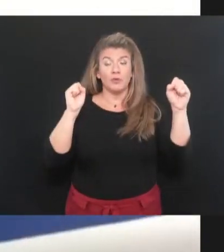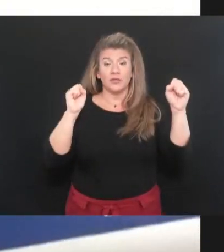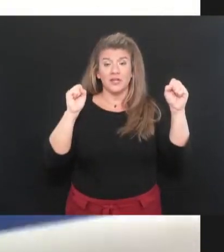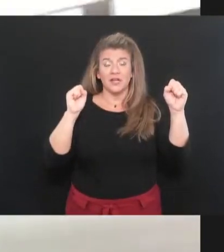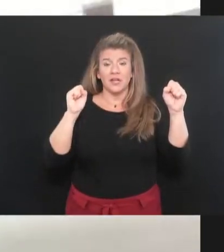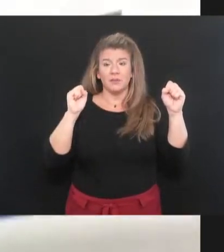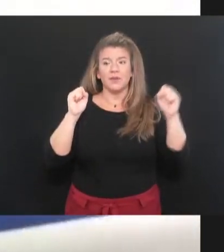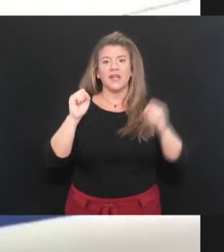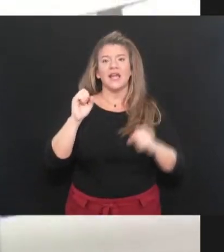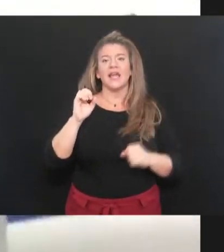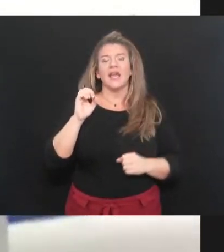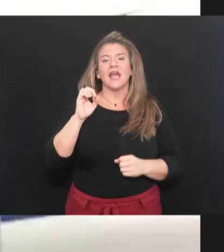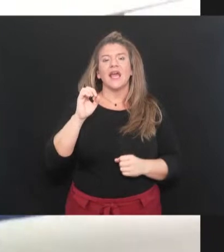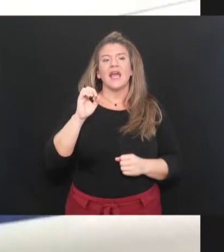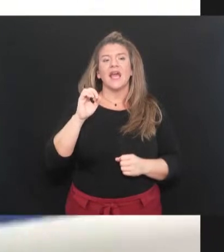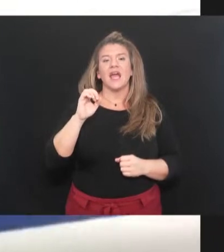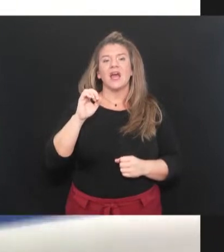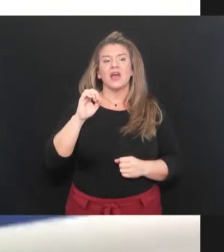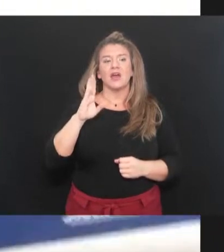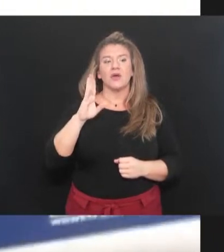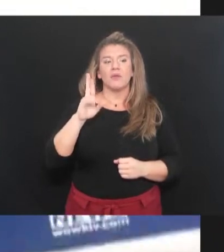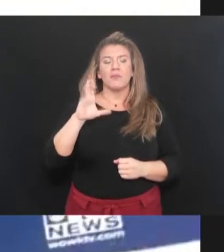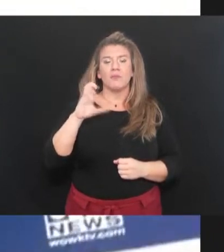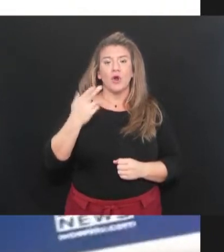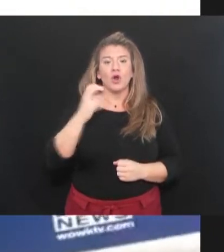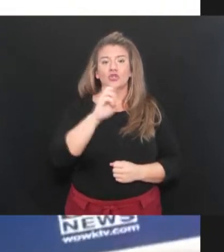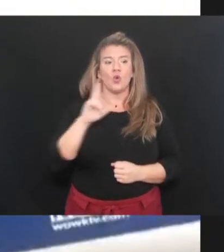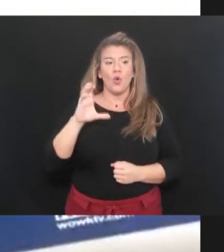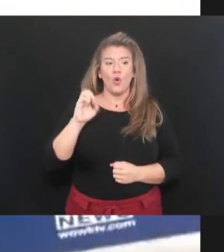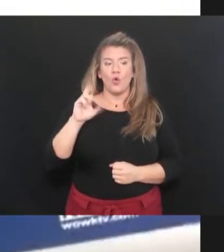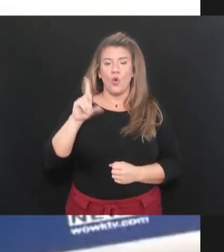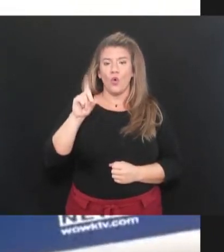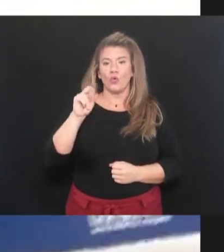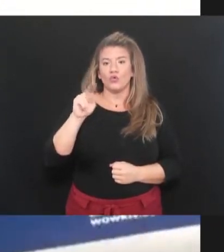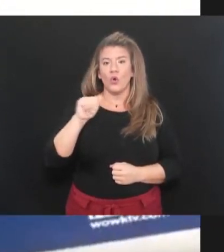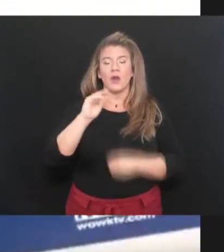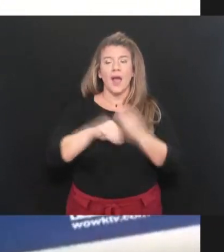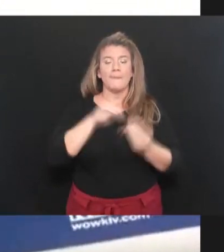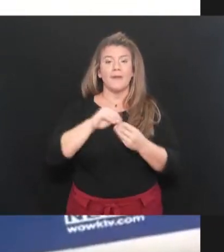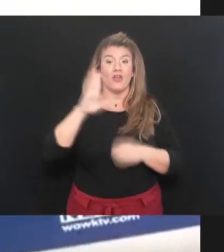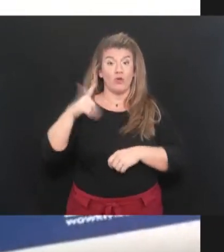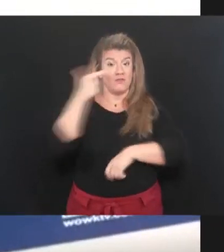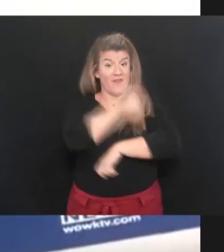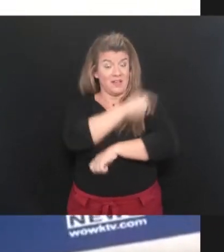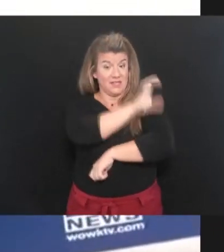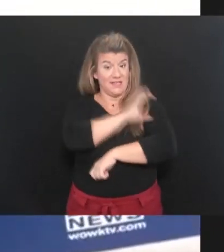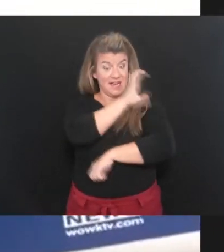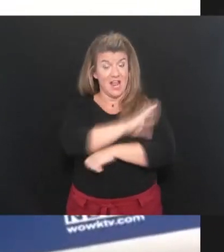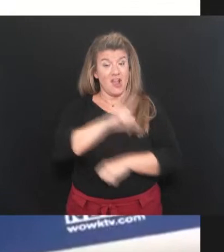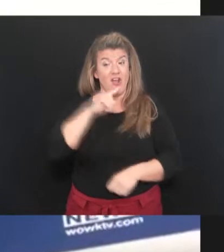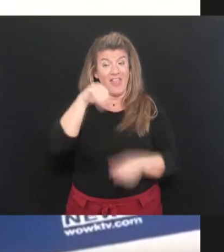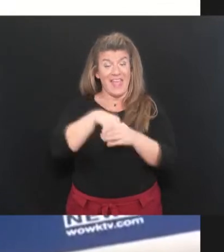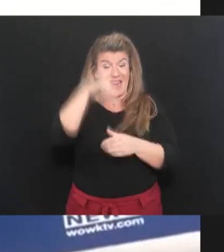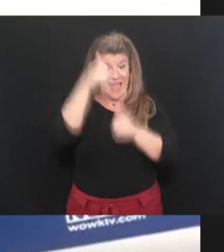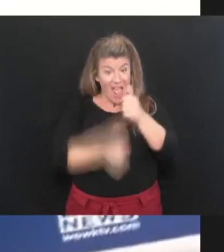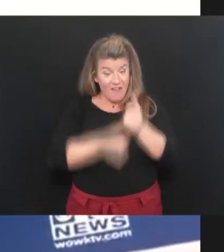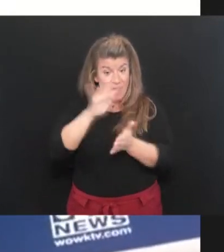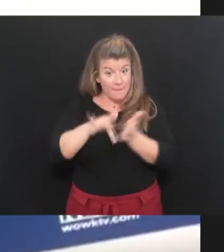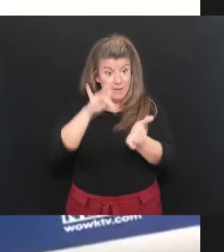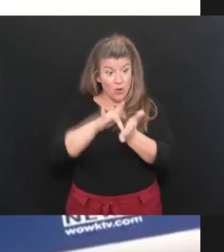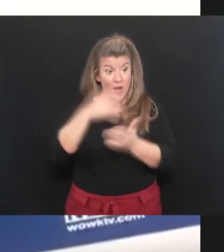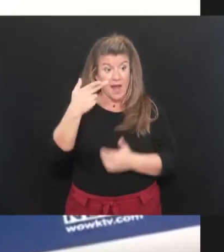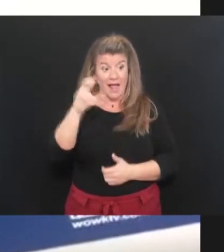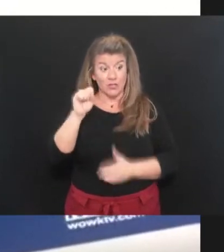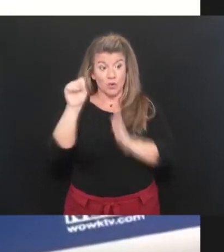of specifics from him or Secretary Cardona about these vaccination clinics. Are they going to be in every middle and high school in the state?